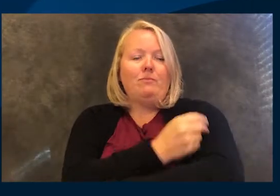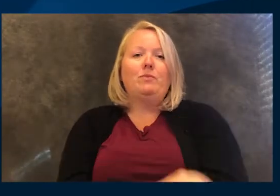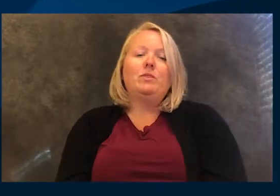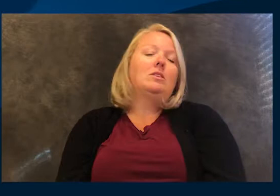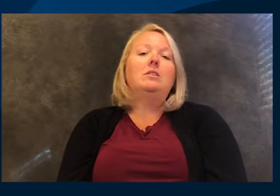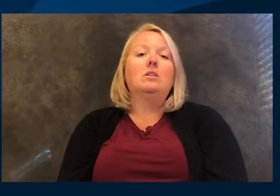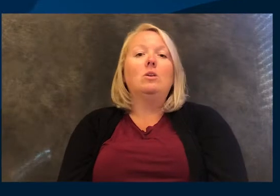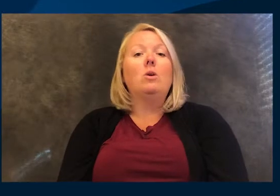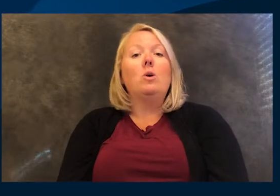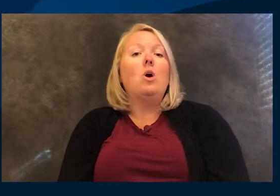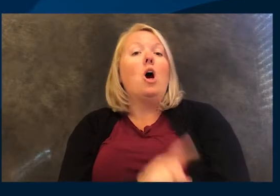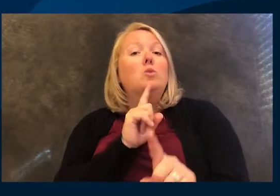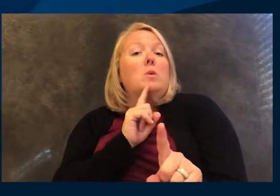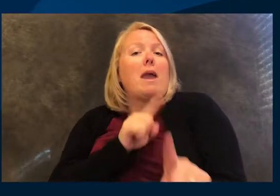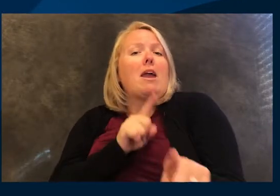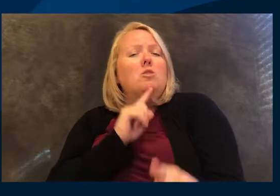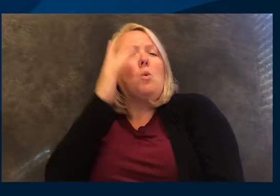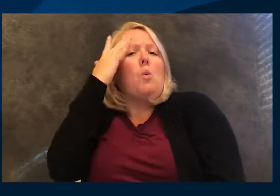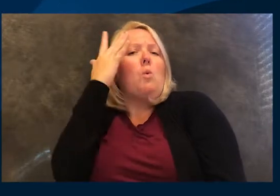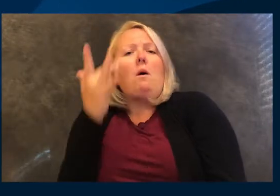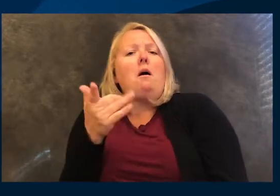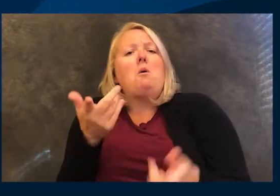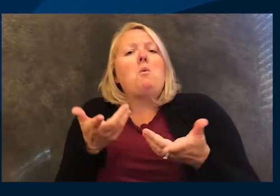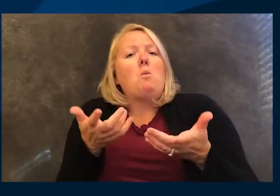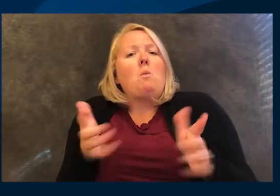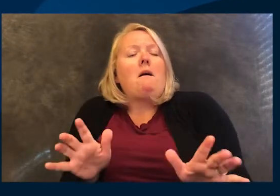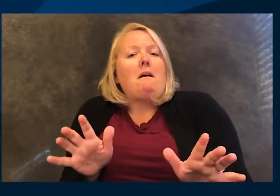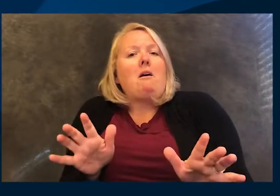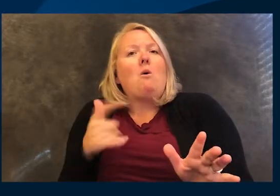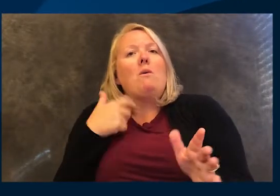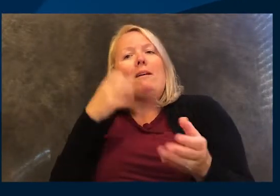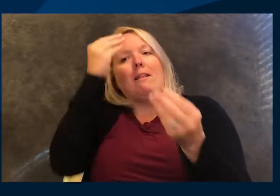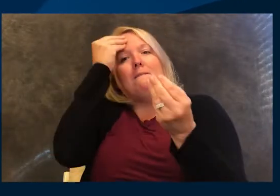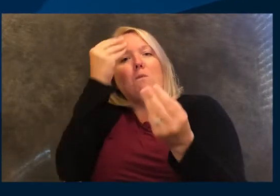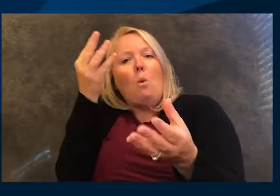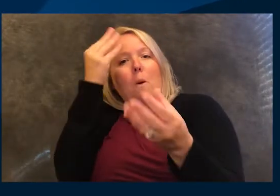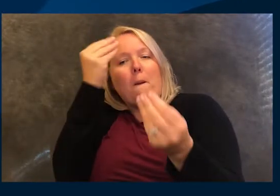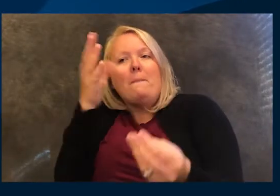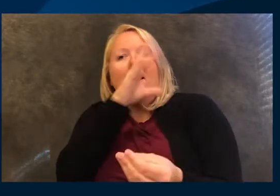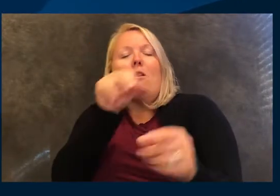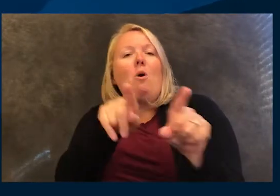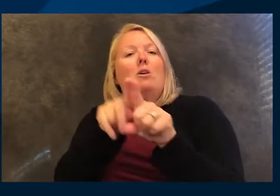to answer questions in order to inform and hopefully cause them to sign up.